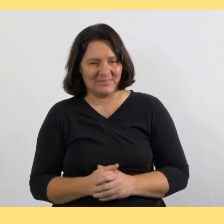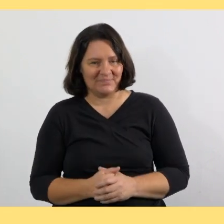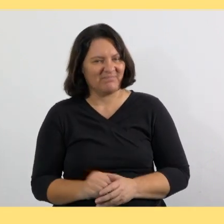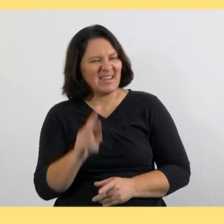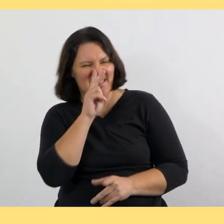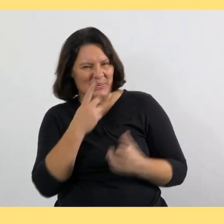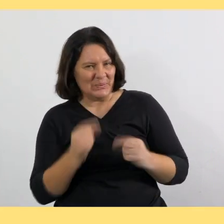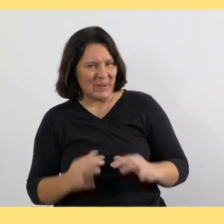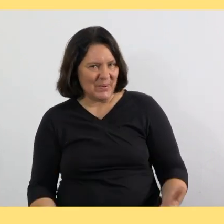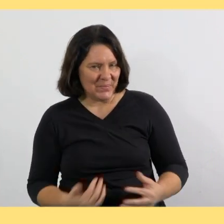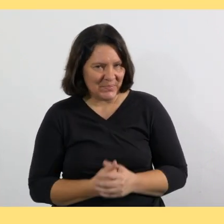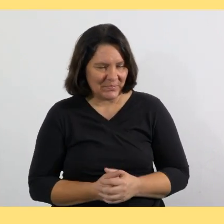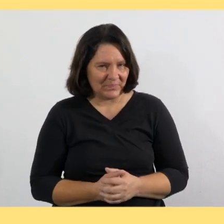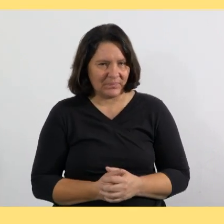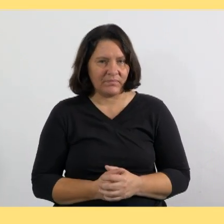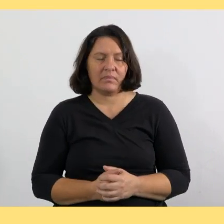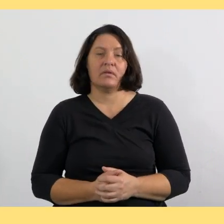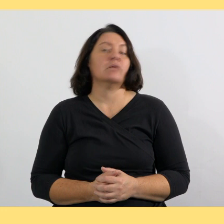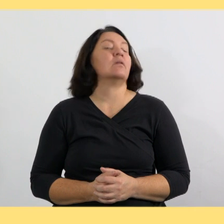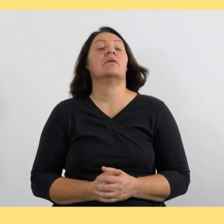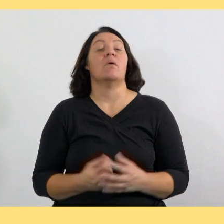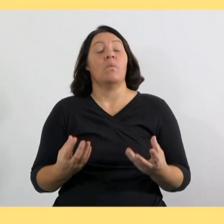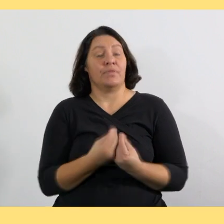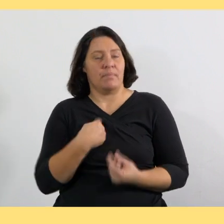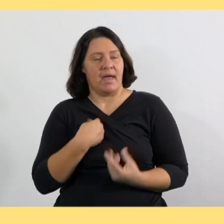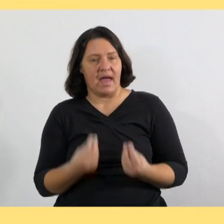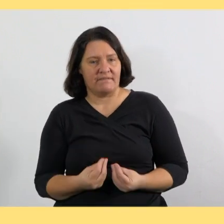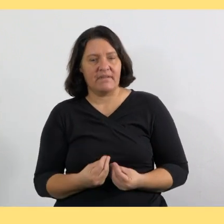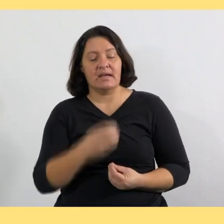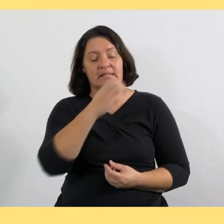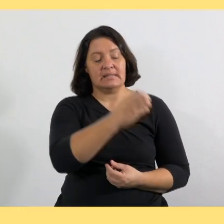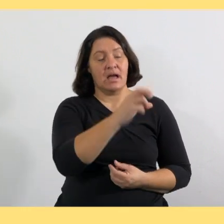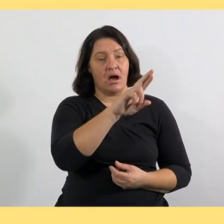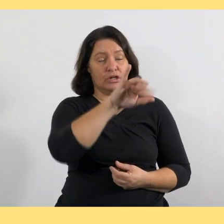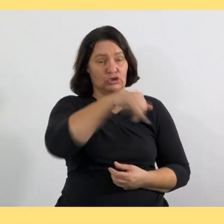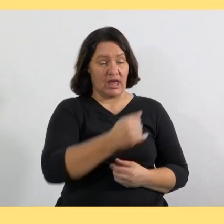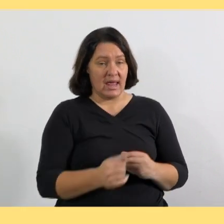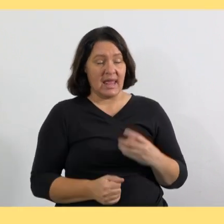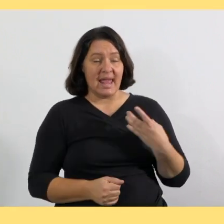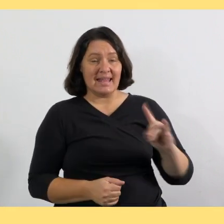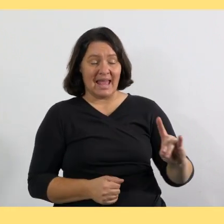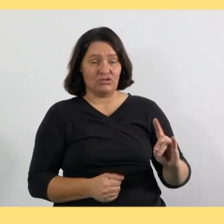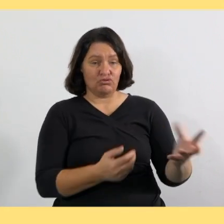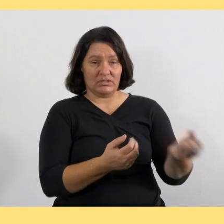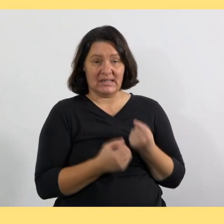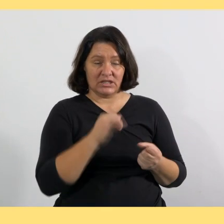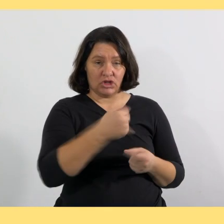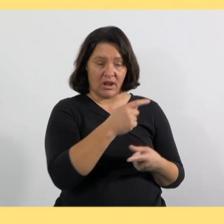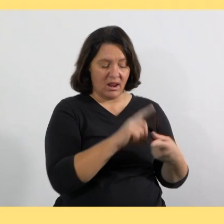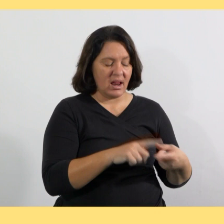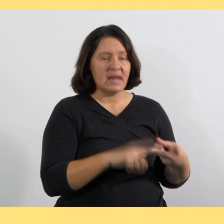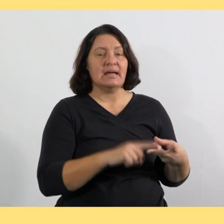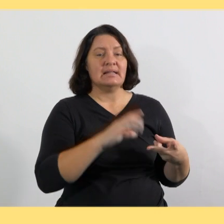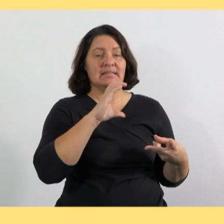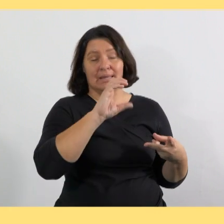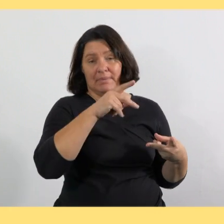have a CRJ, that is my cash receipts journal, as well as a CPJ, and I need to post. Where am I posting to? My